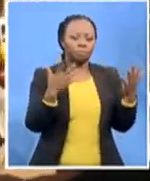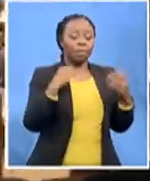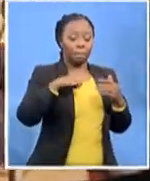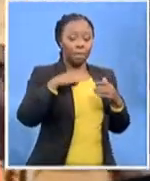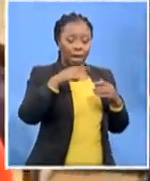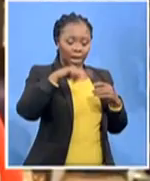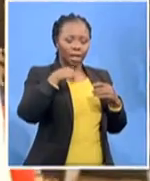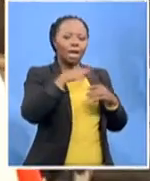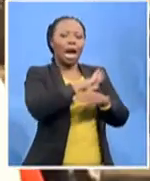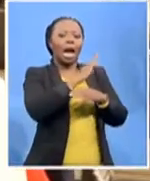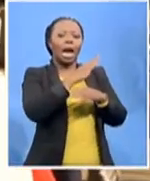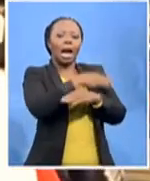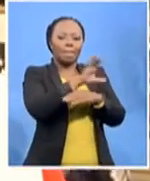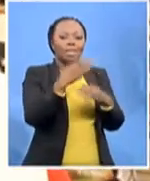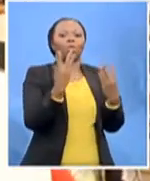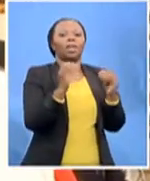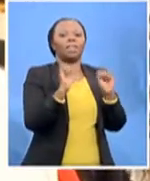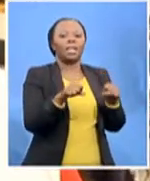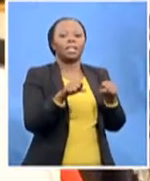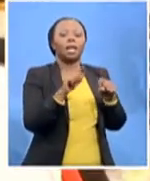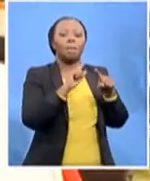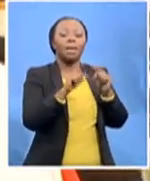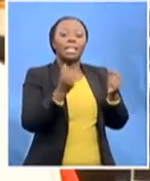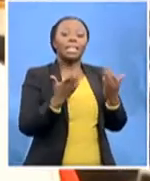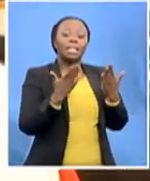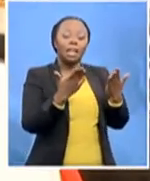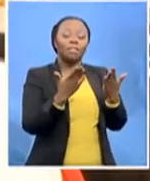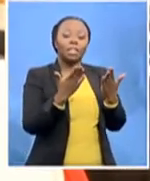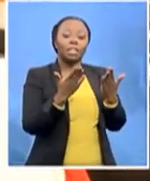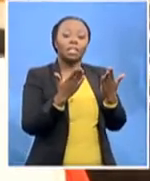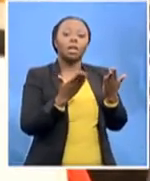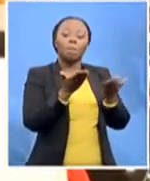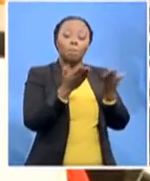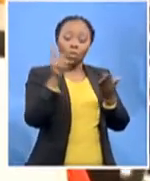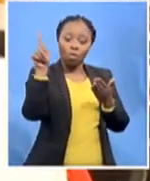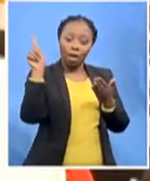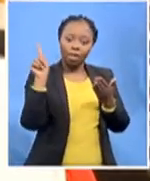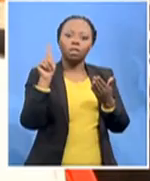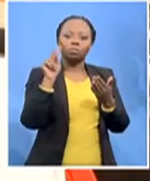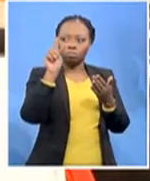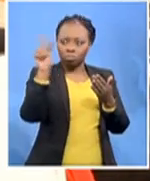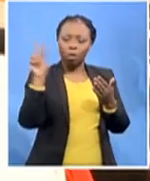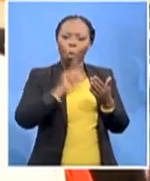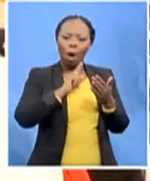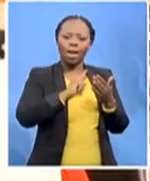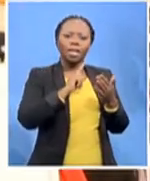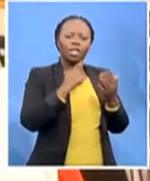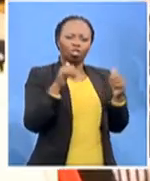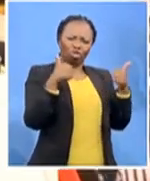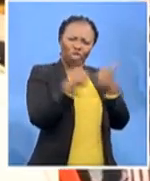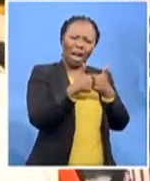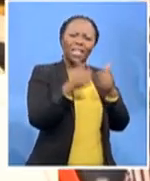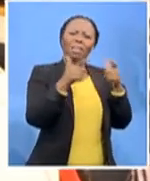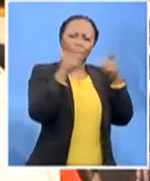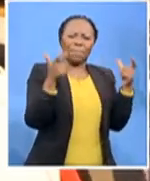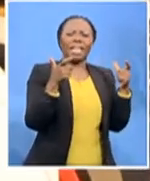to service providers because if you look at the magnitude of the challenge that we are faced with here, it also requires more hands so